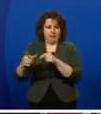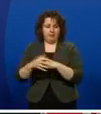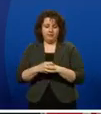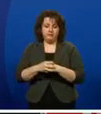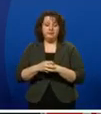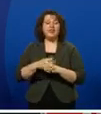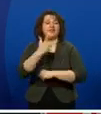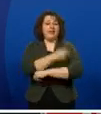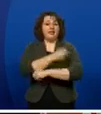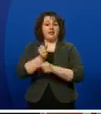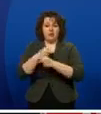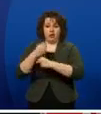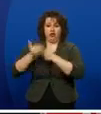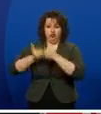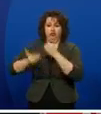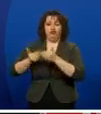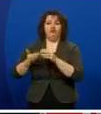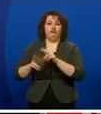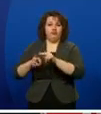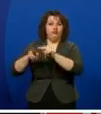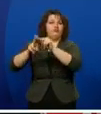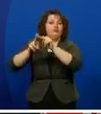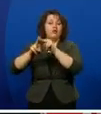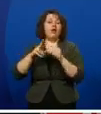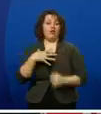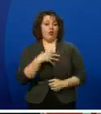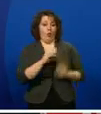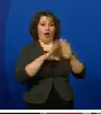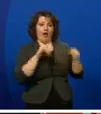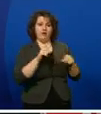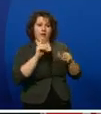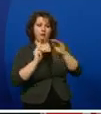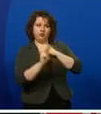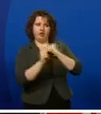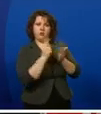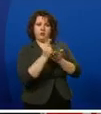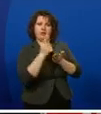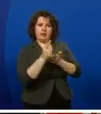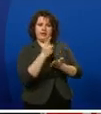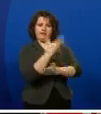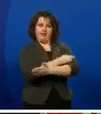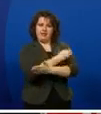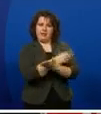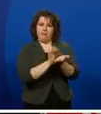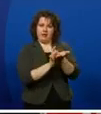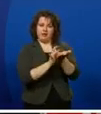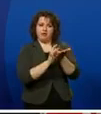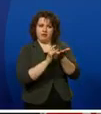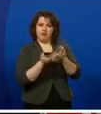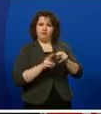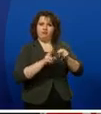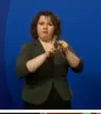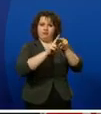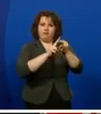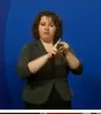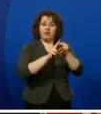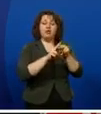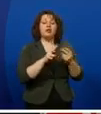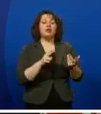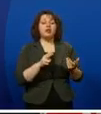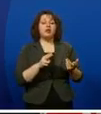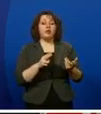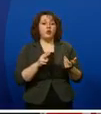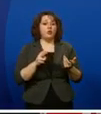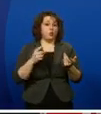production continues to ramp up and the White House projects weekly vaccine allocations to increase in the immediate weeks